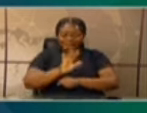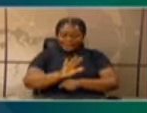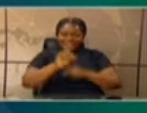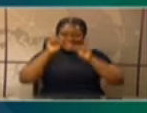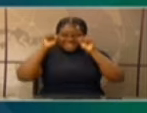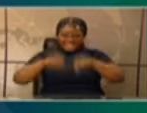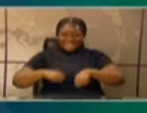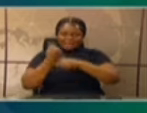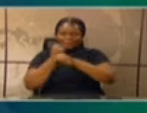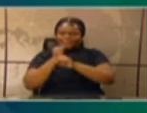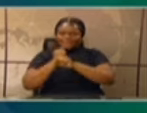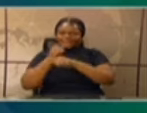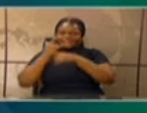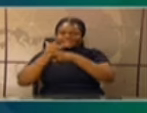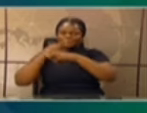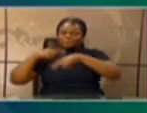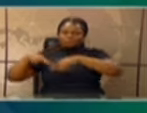times